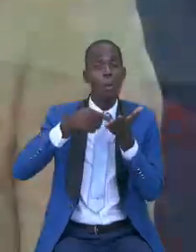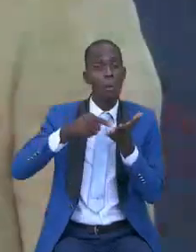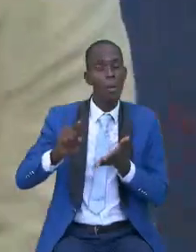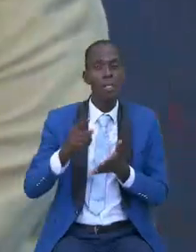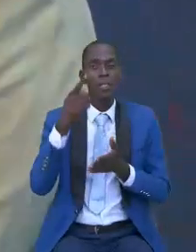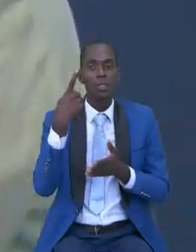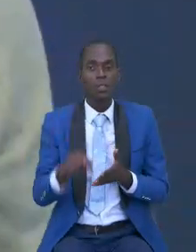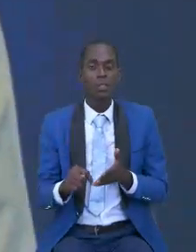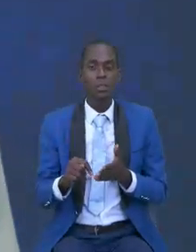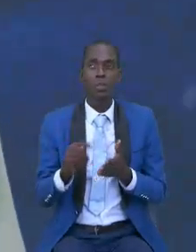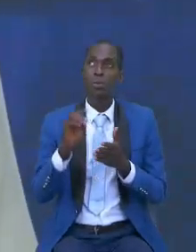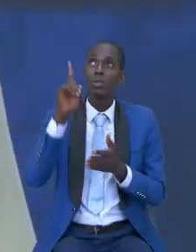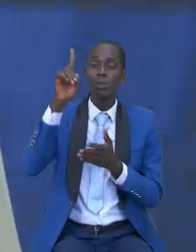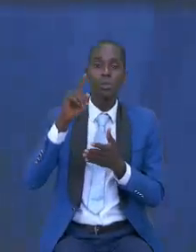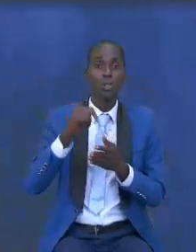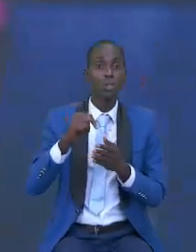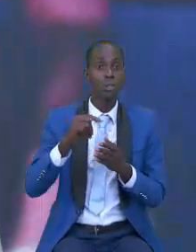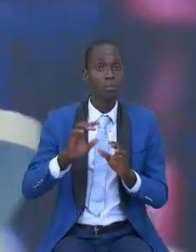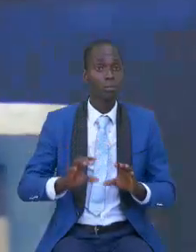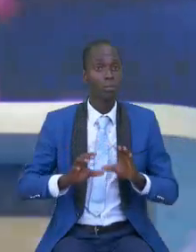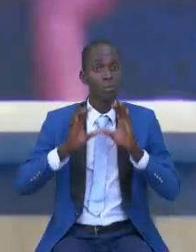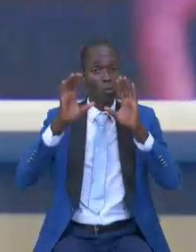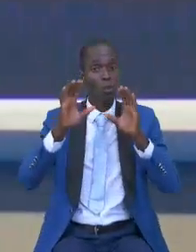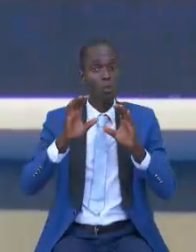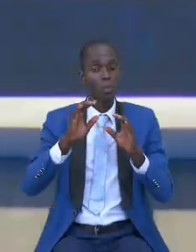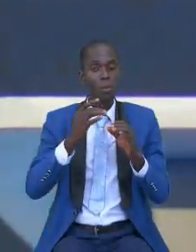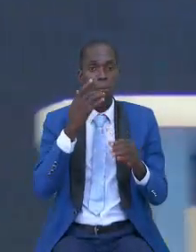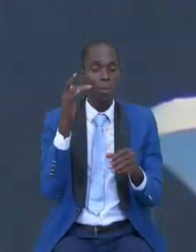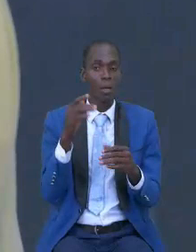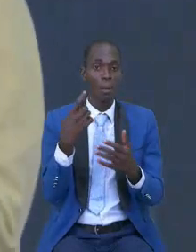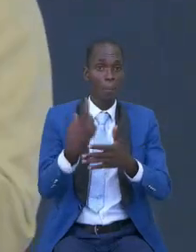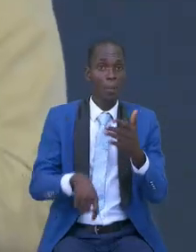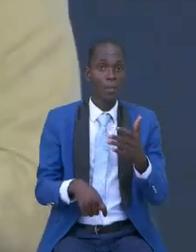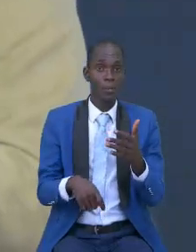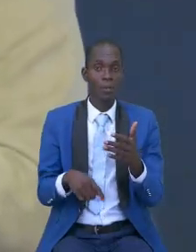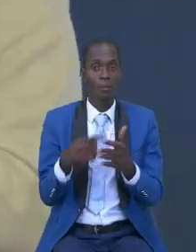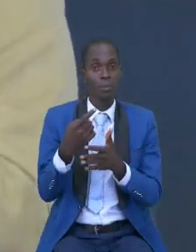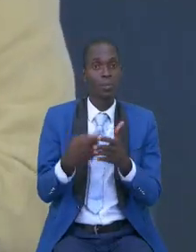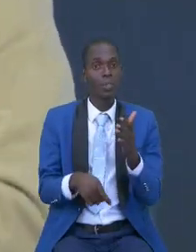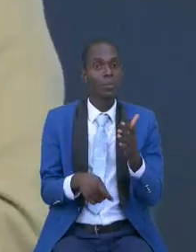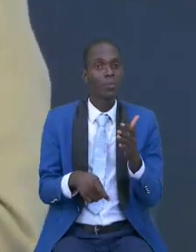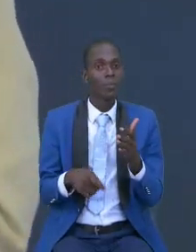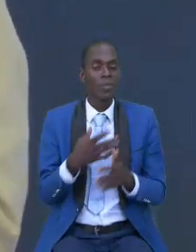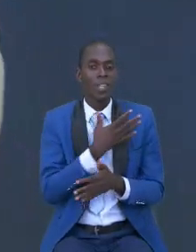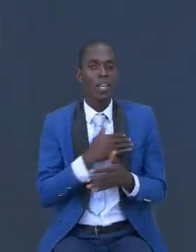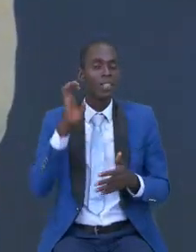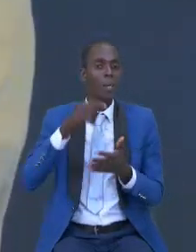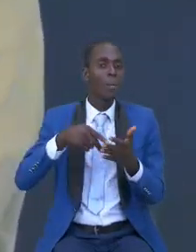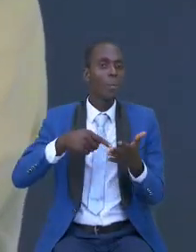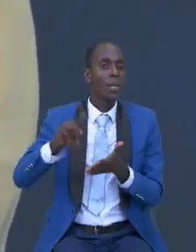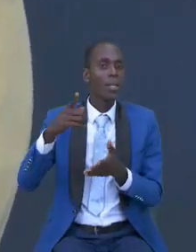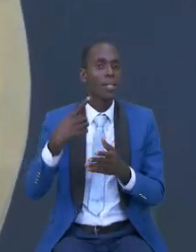whole price. I don't have to pay any other price with tears and with crying. He paid the price.